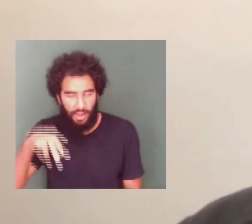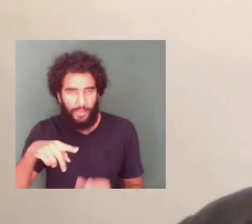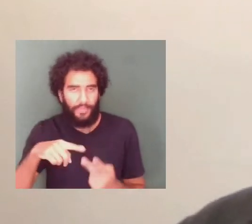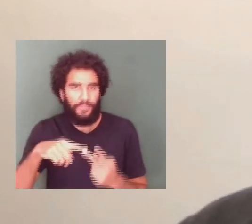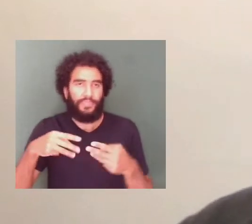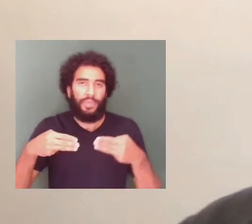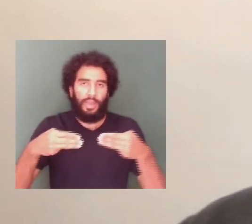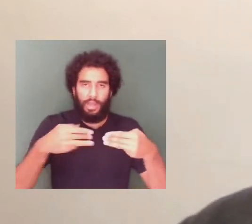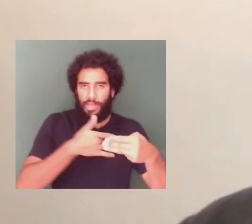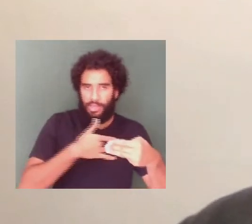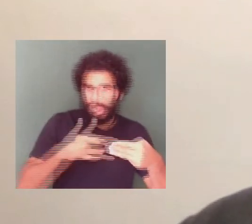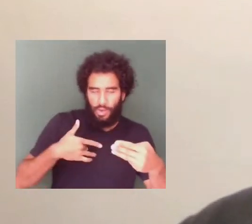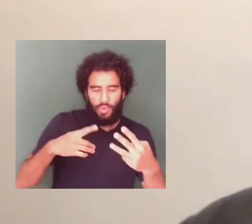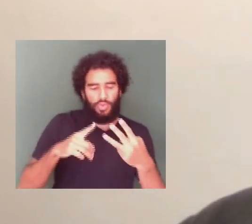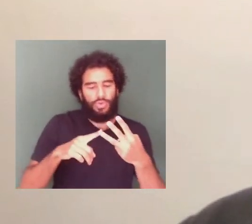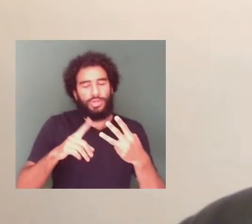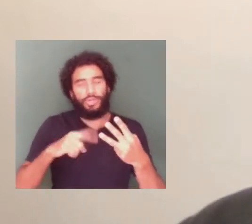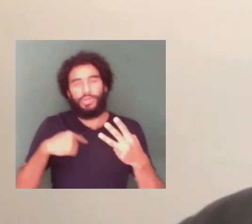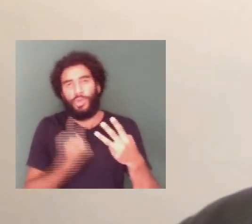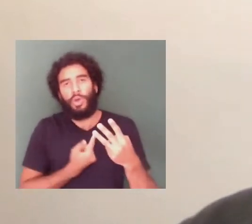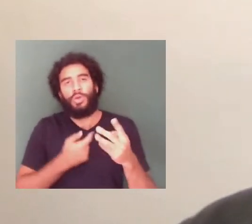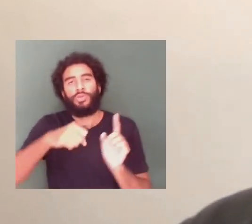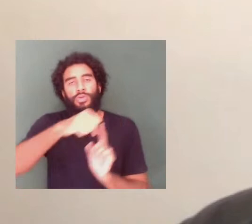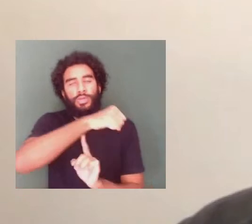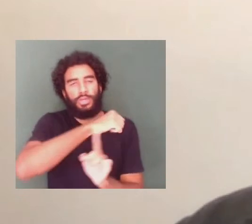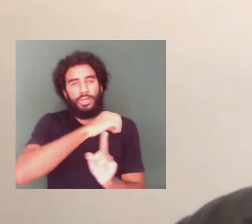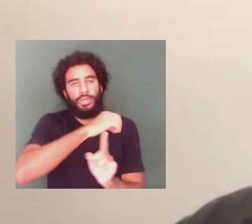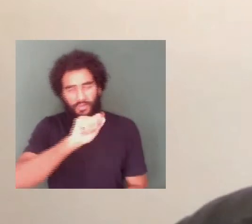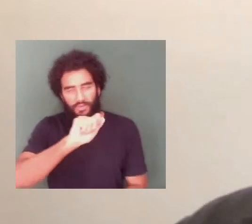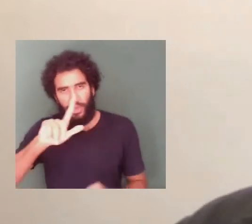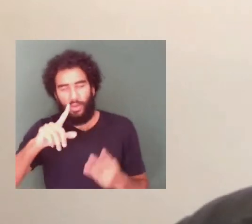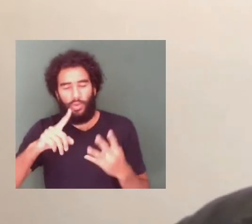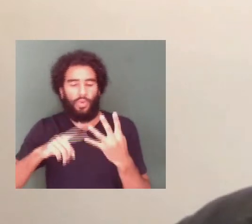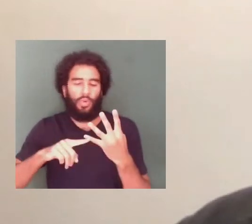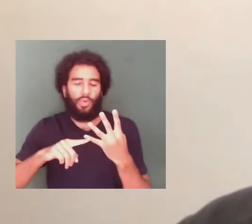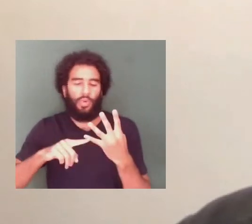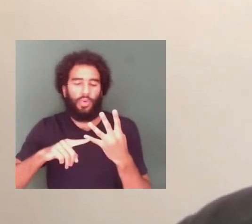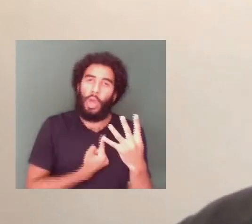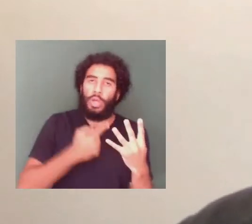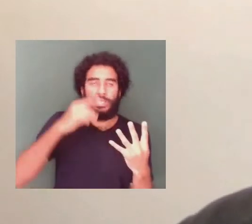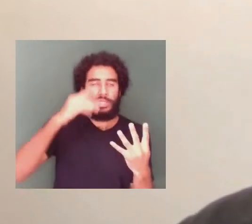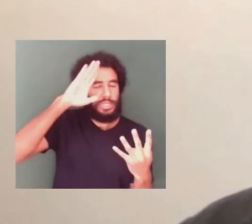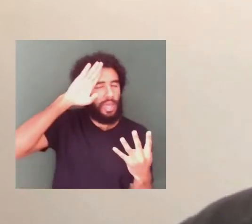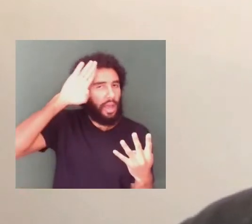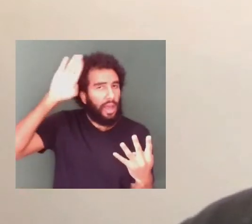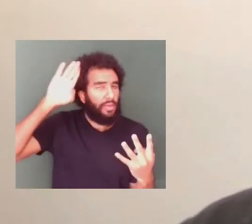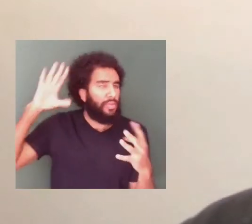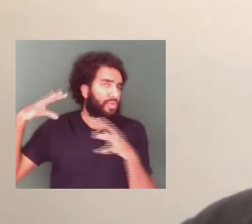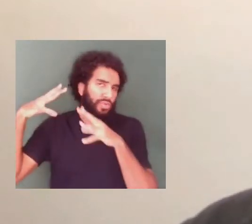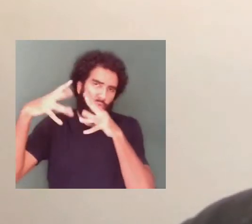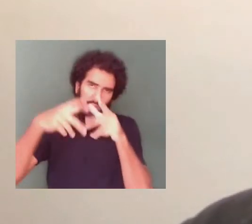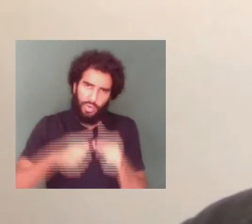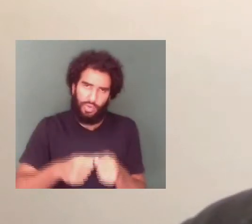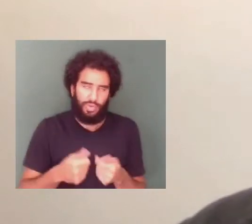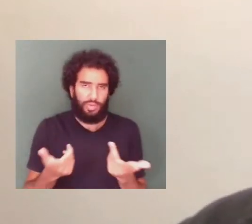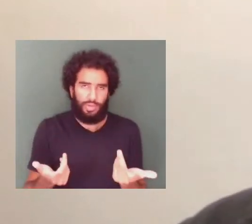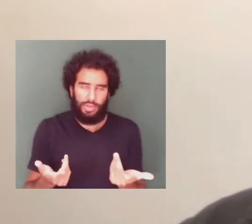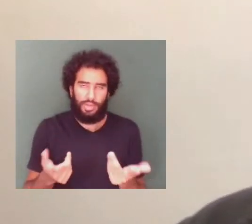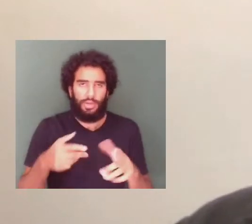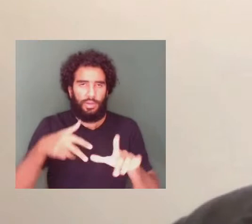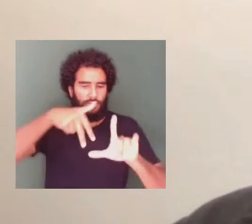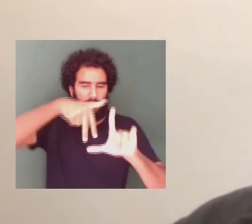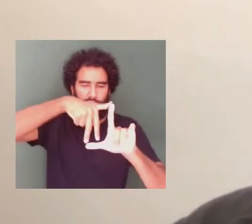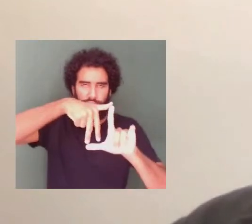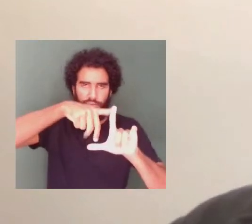IPFAN, the Health Ministry, us, civil society,